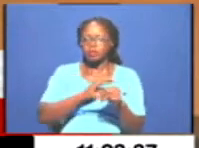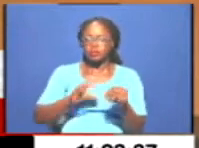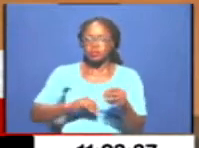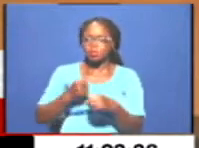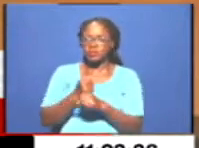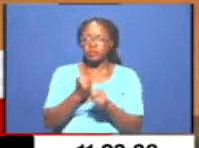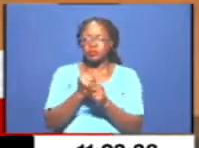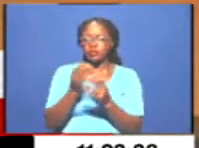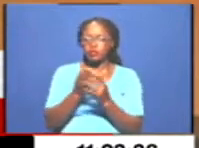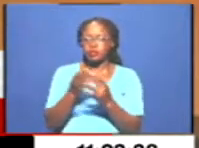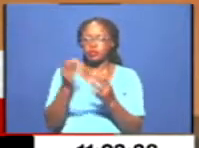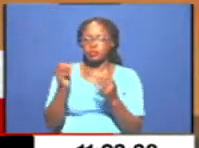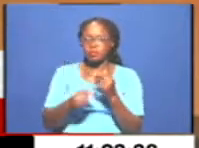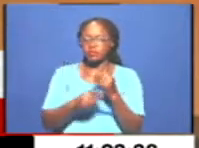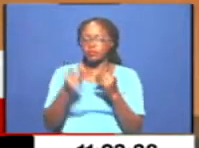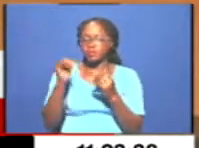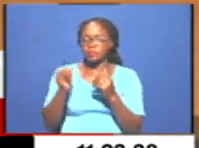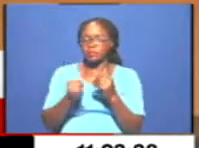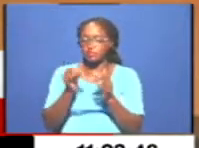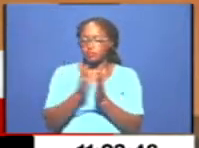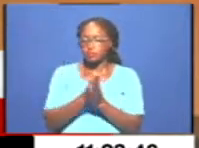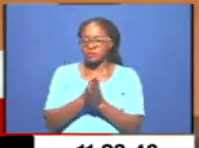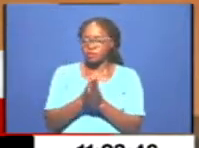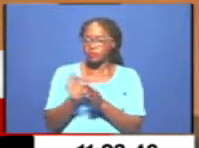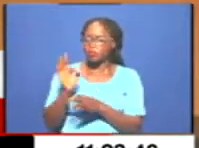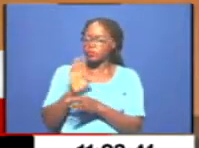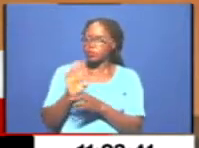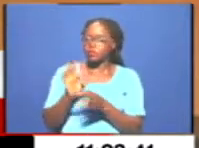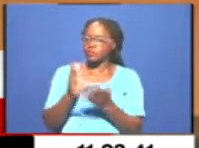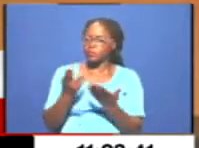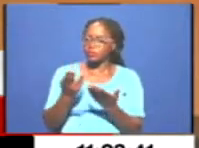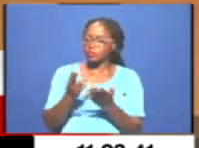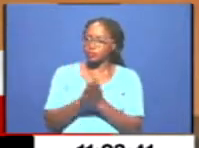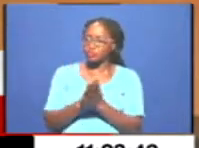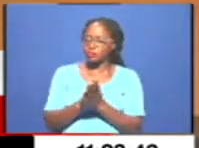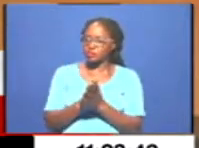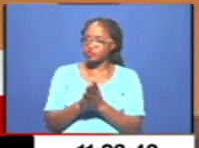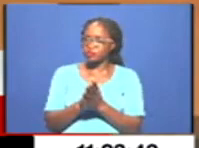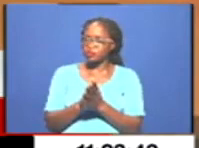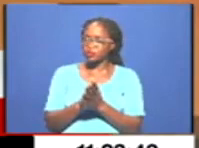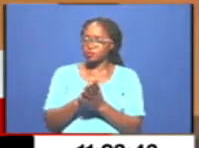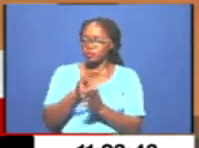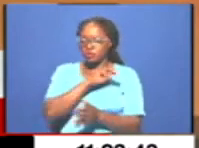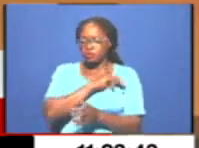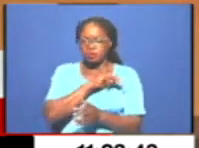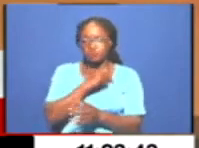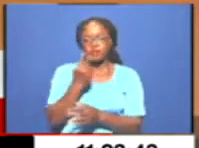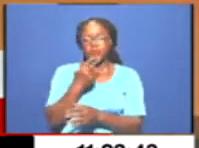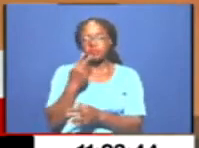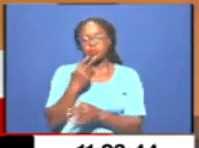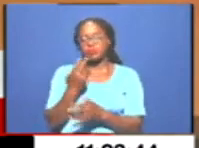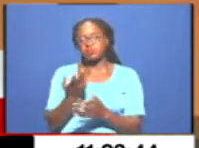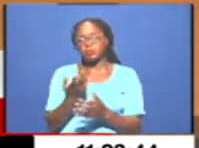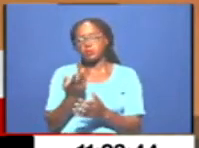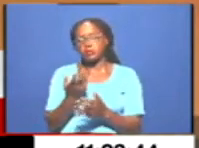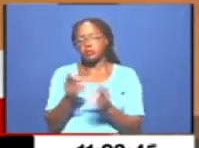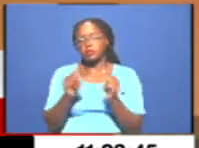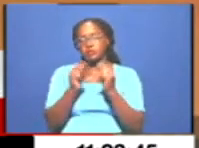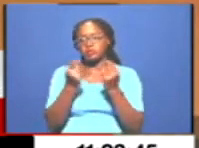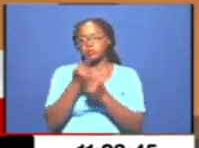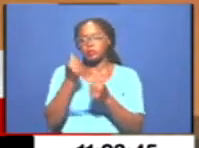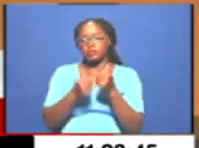and February. The National Olympic Committee will be announcing who the chef de mission will be, mm-hmm. and the team which will be